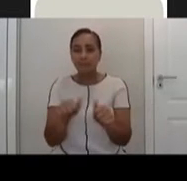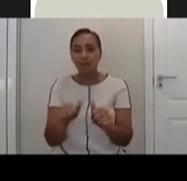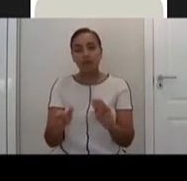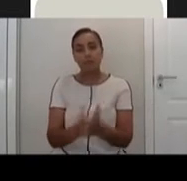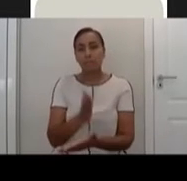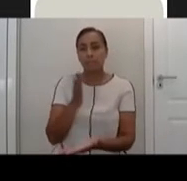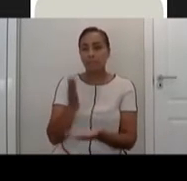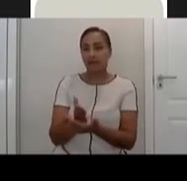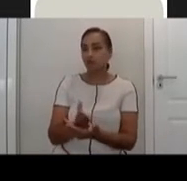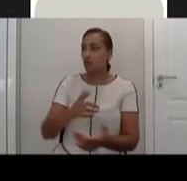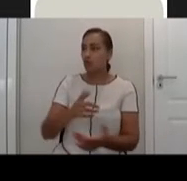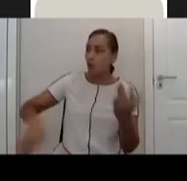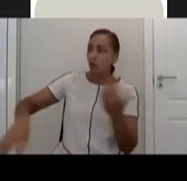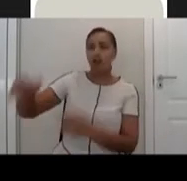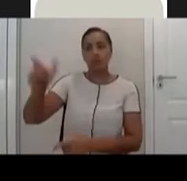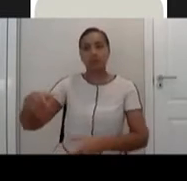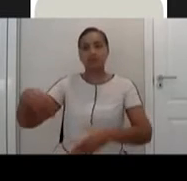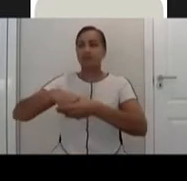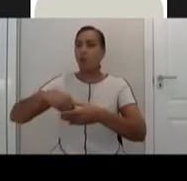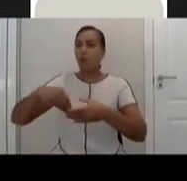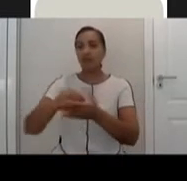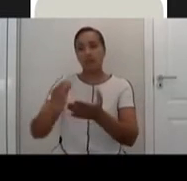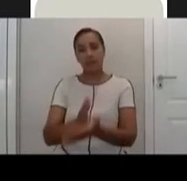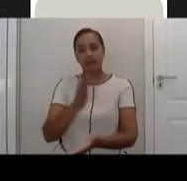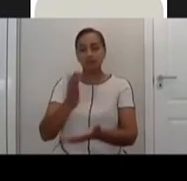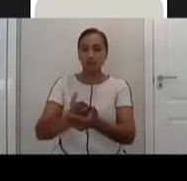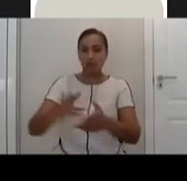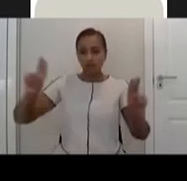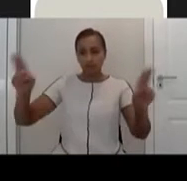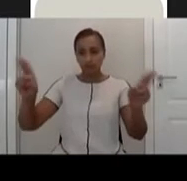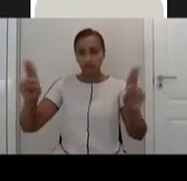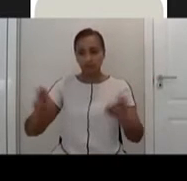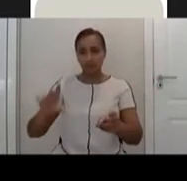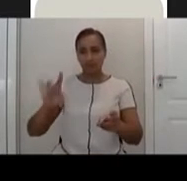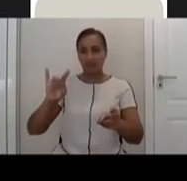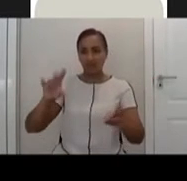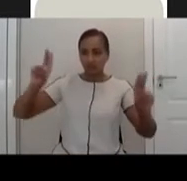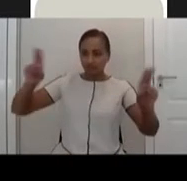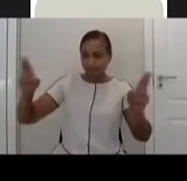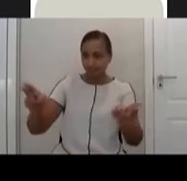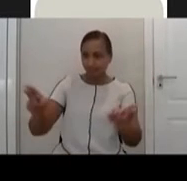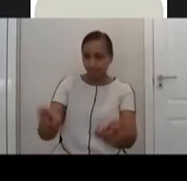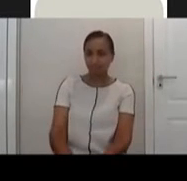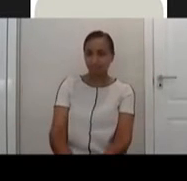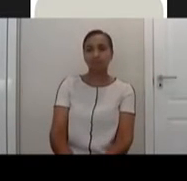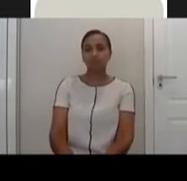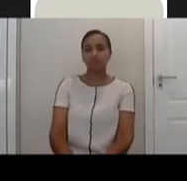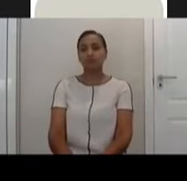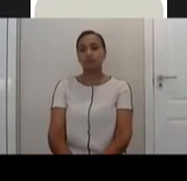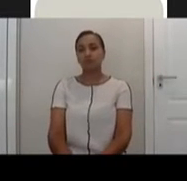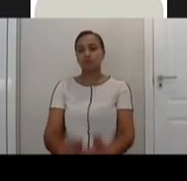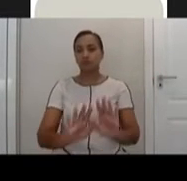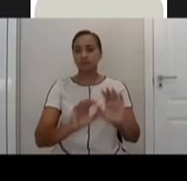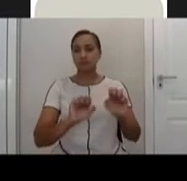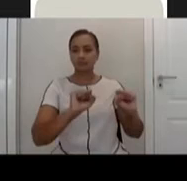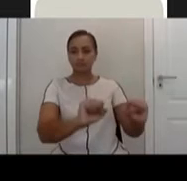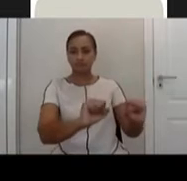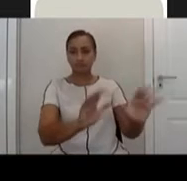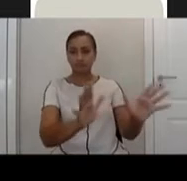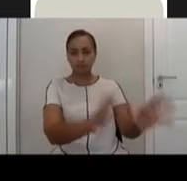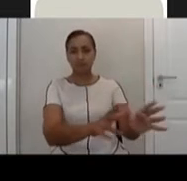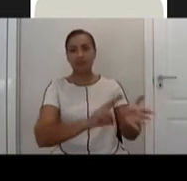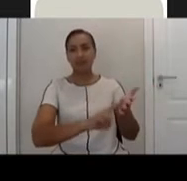what we're constantly looking to do is to reduce the spread of the virus, like just keep it contained, and naturally then it will sort of die